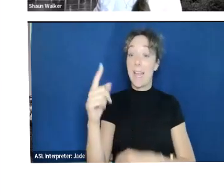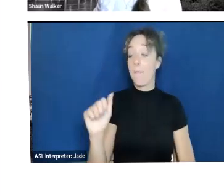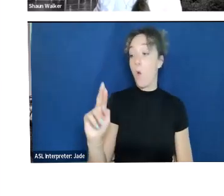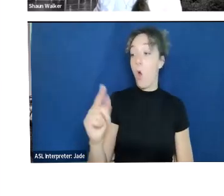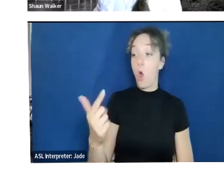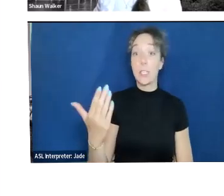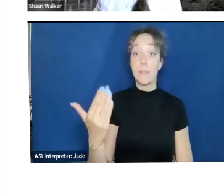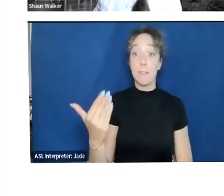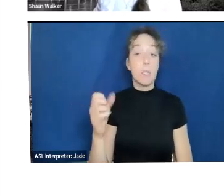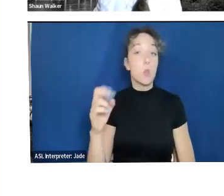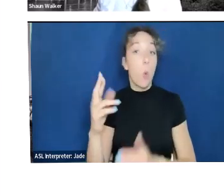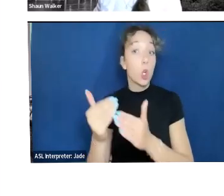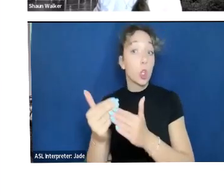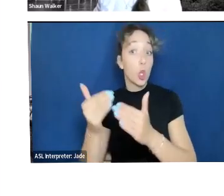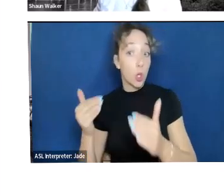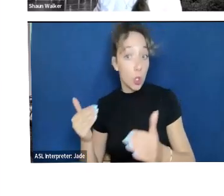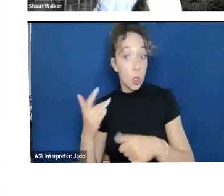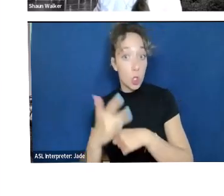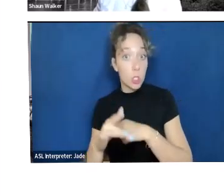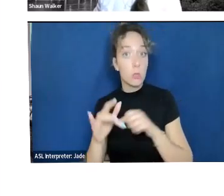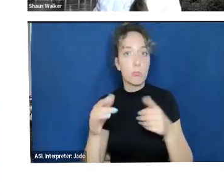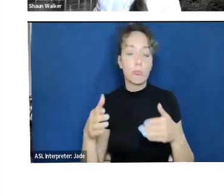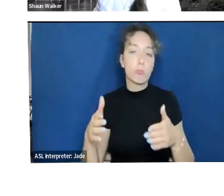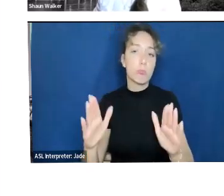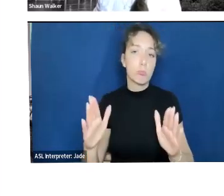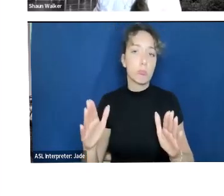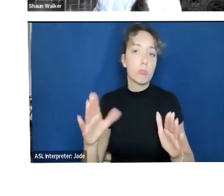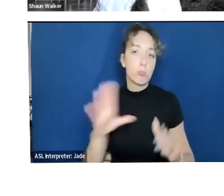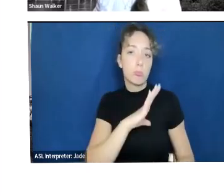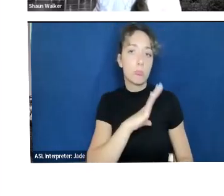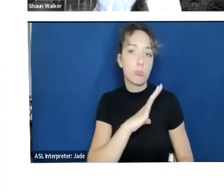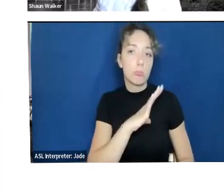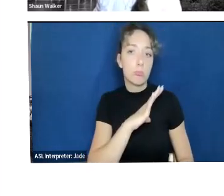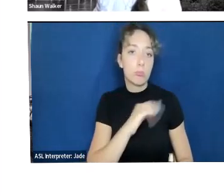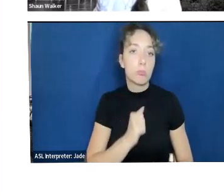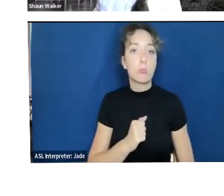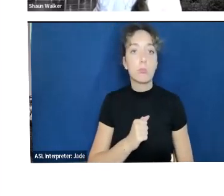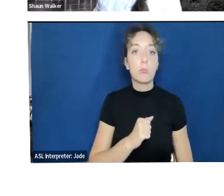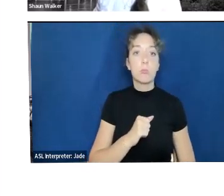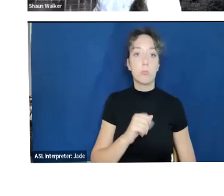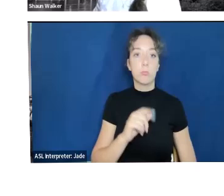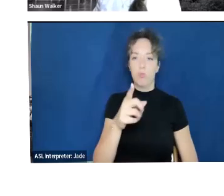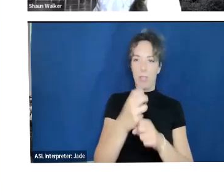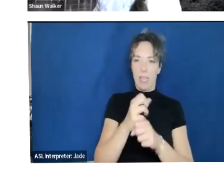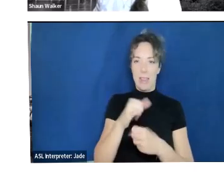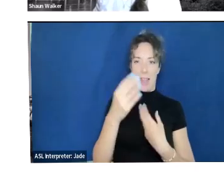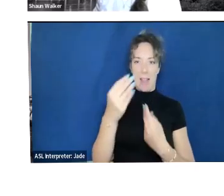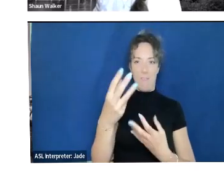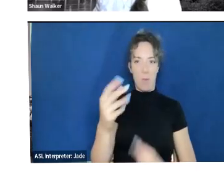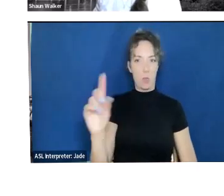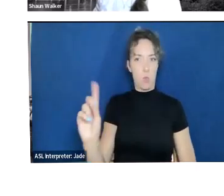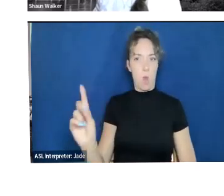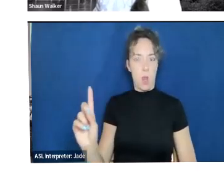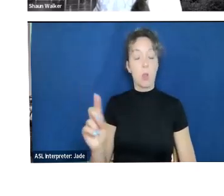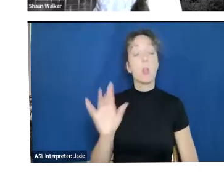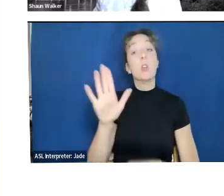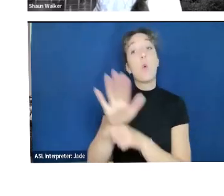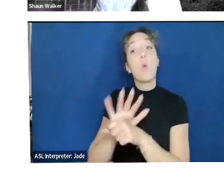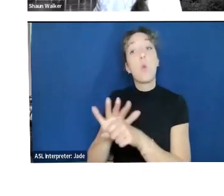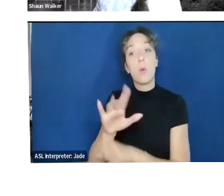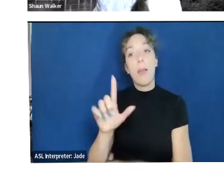15th or earlier is permissible. Where would you get this information? Your local